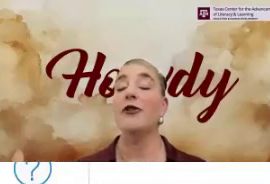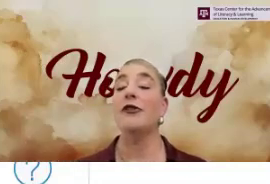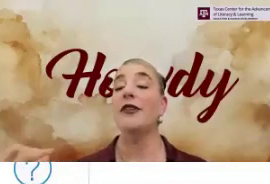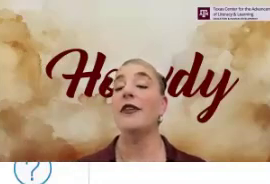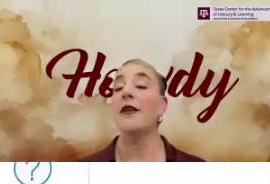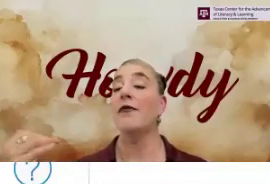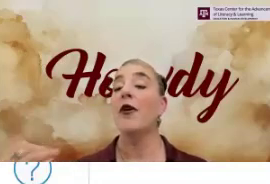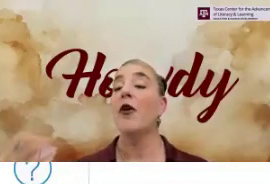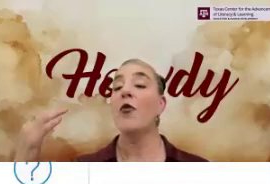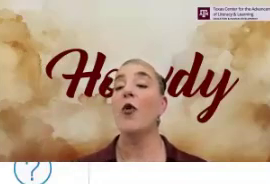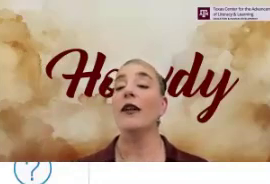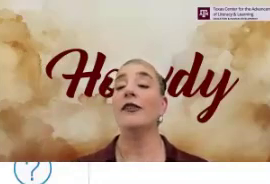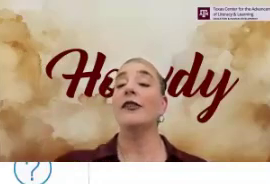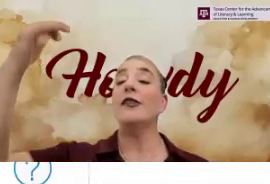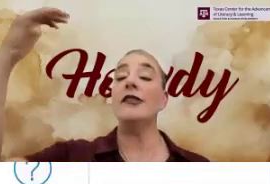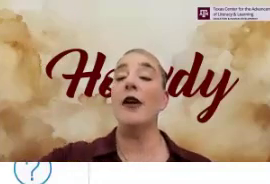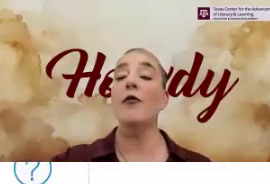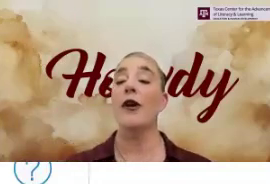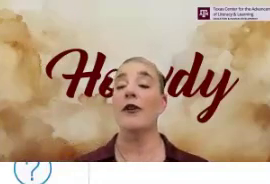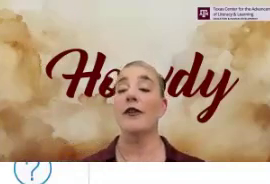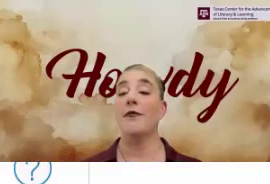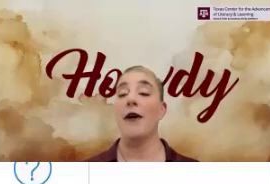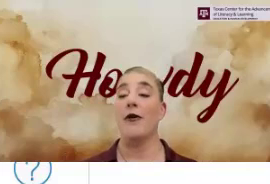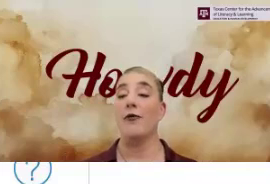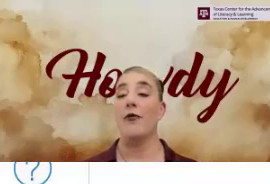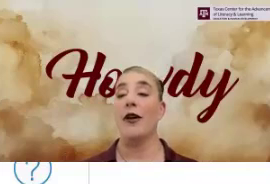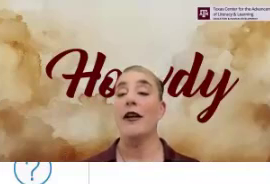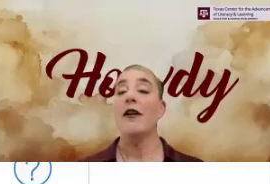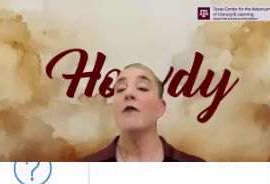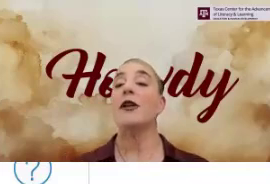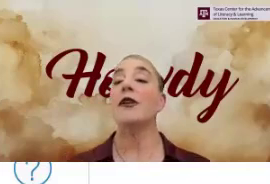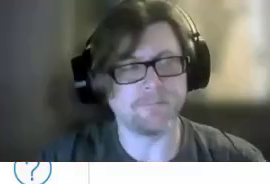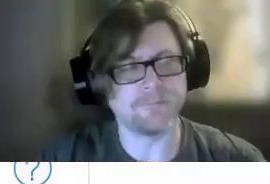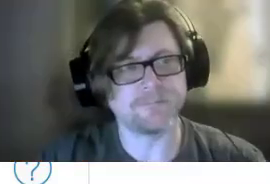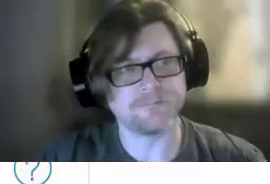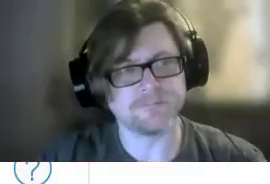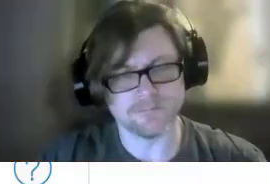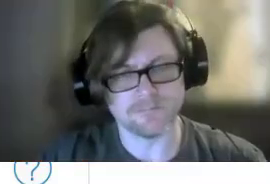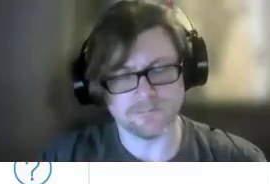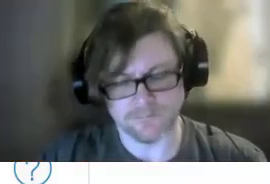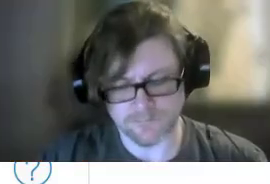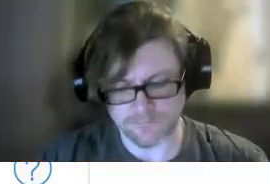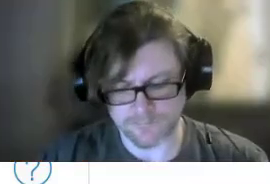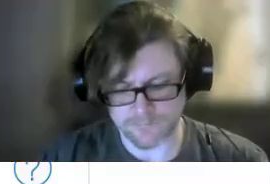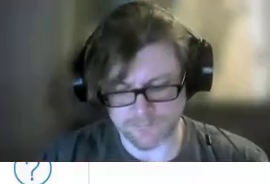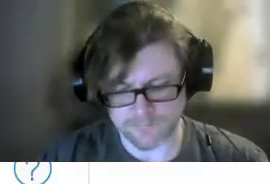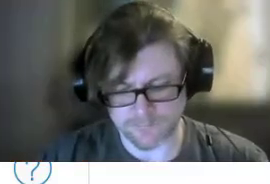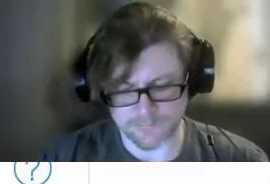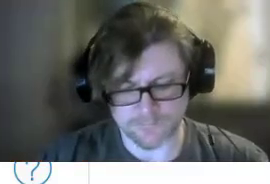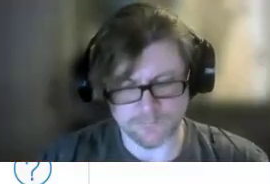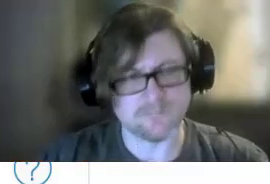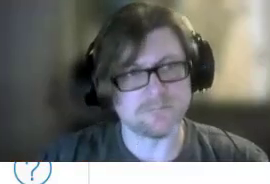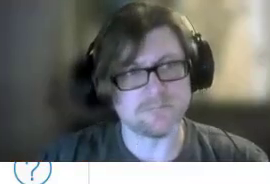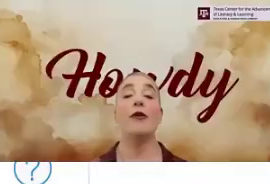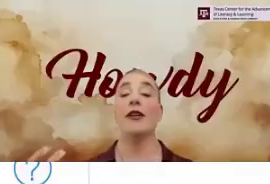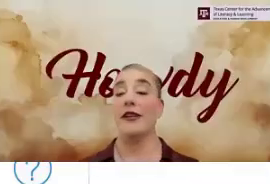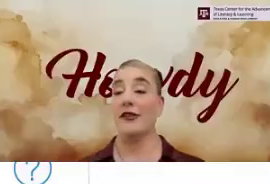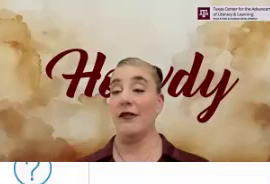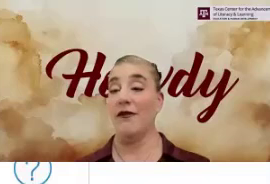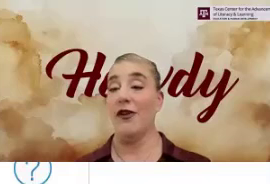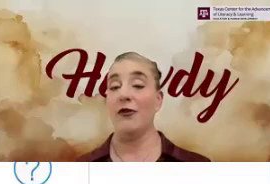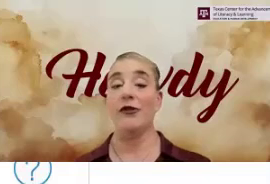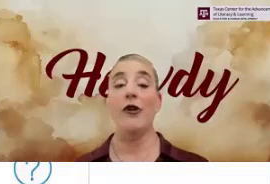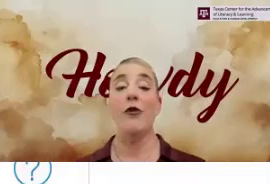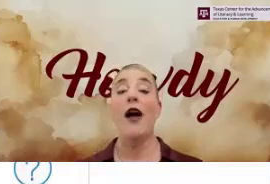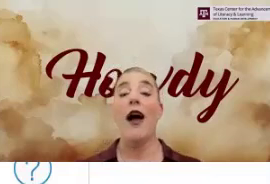without introducing them once somewhere in the PowerPoint, because someone with a screen reader is going to everyone